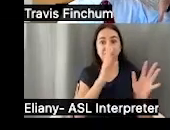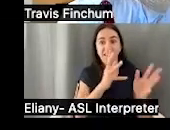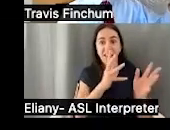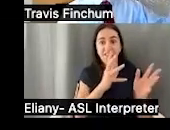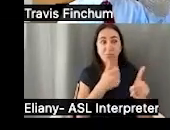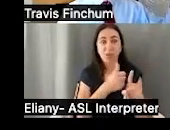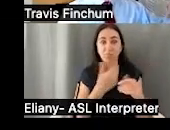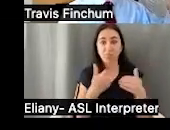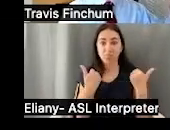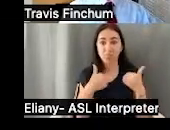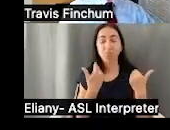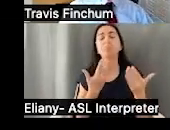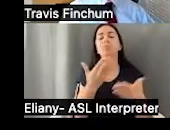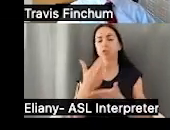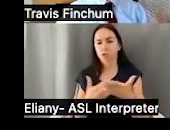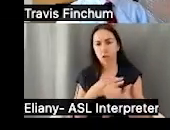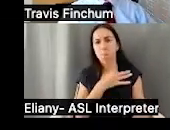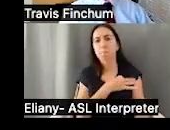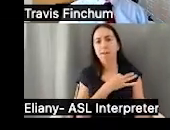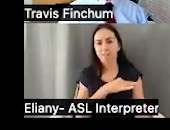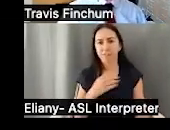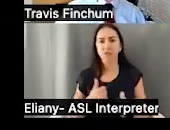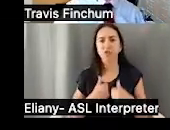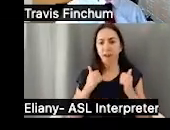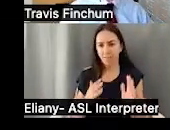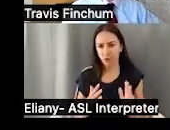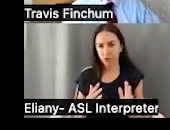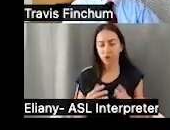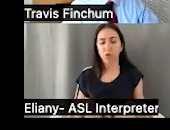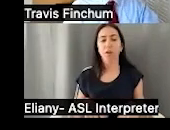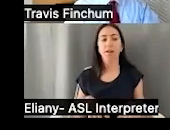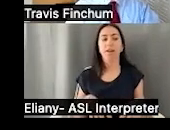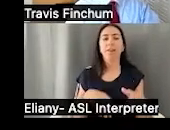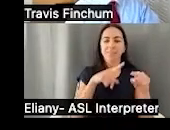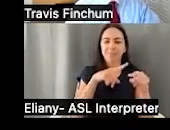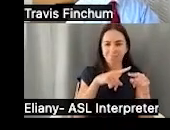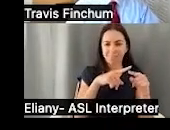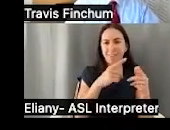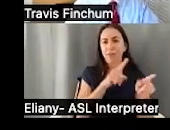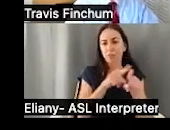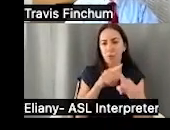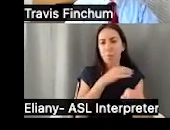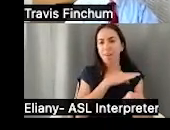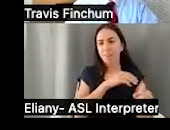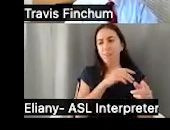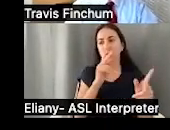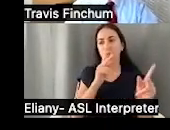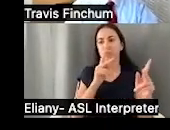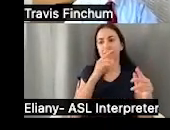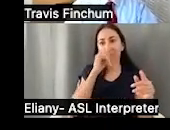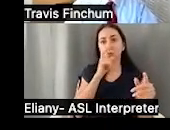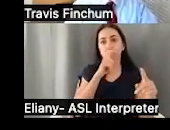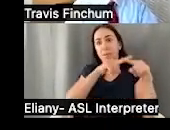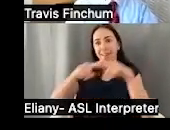are benefits for survivors and there are benefits for dependents. But generally speaking, the child's